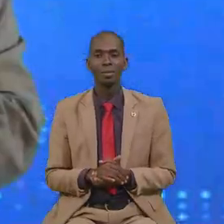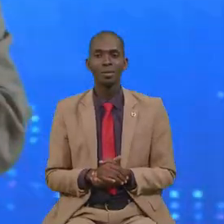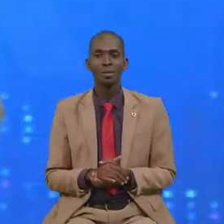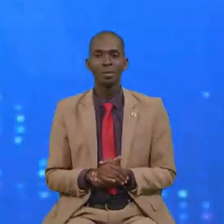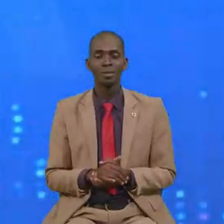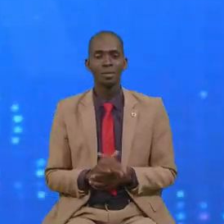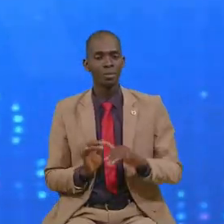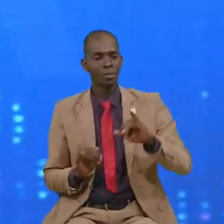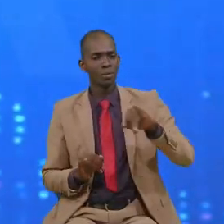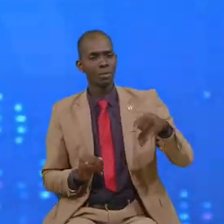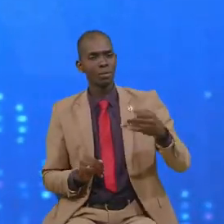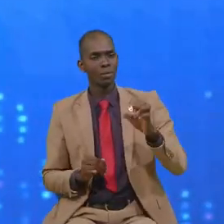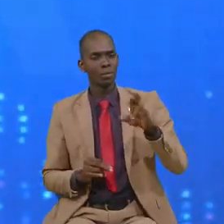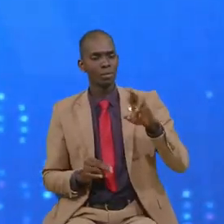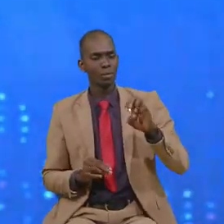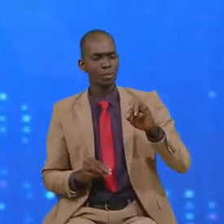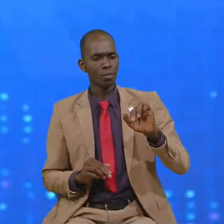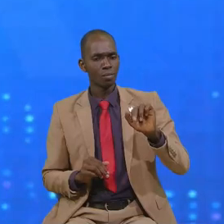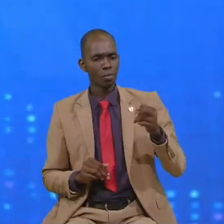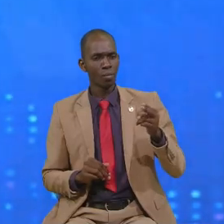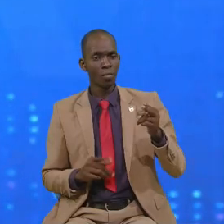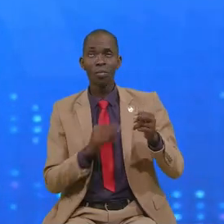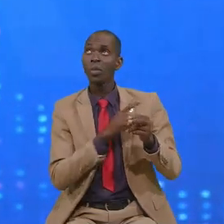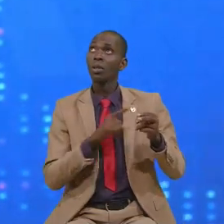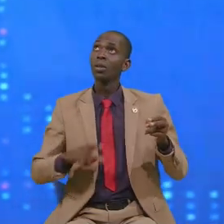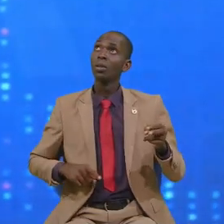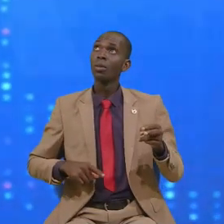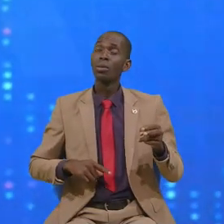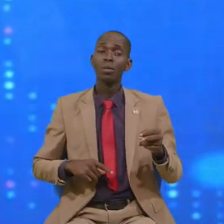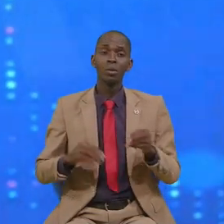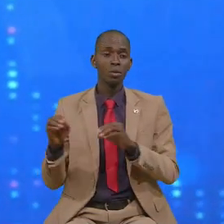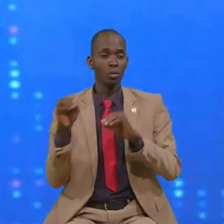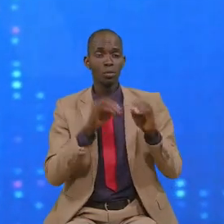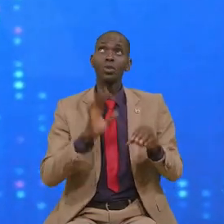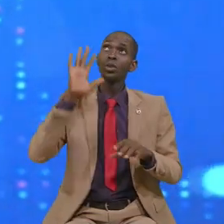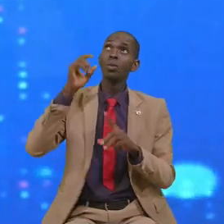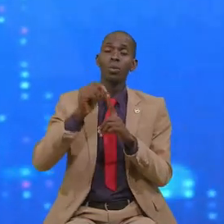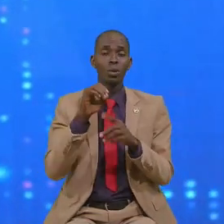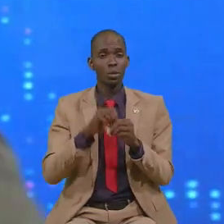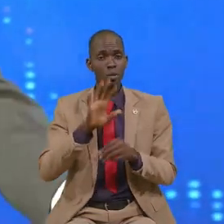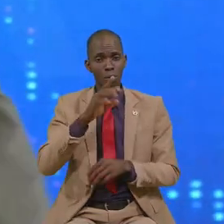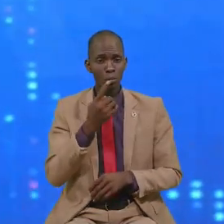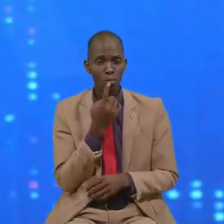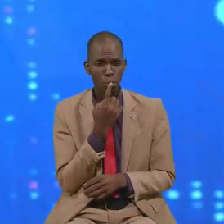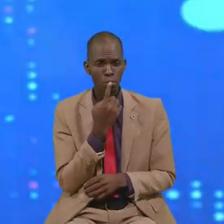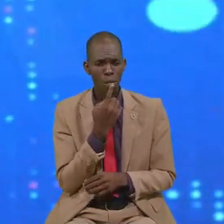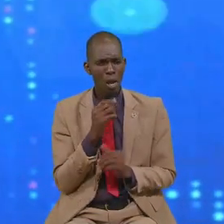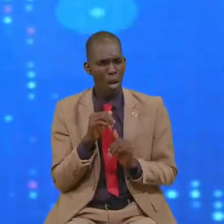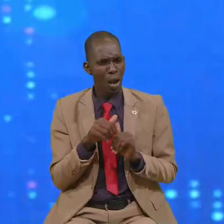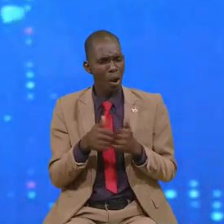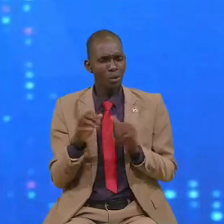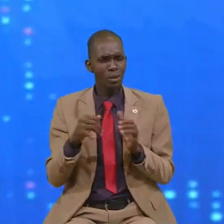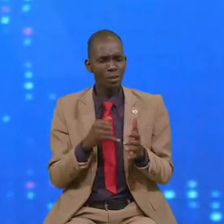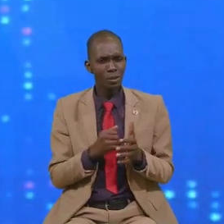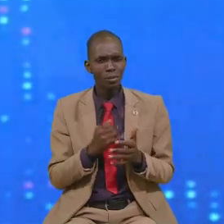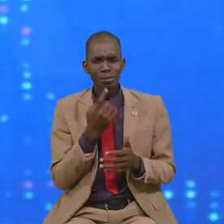Jeremiah, the Lord said he has put his word in your mouth. How does it taste? Does it